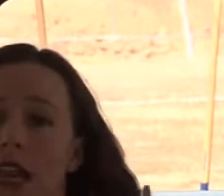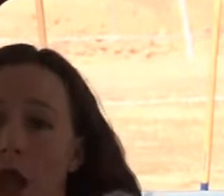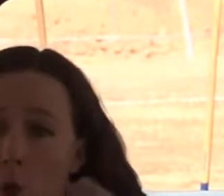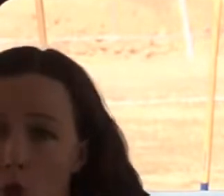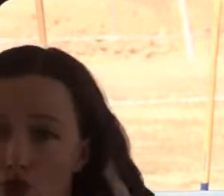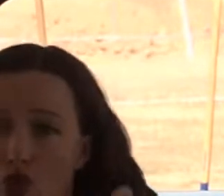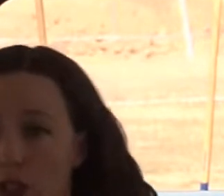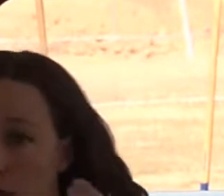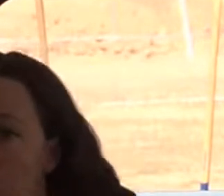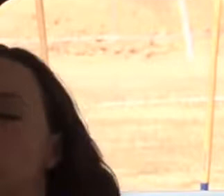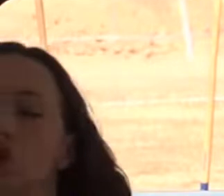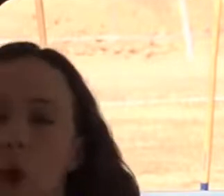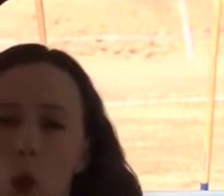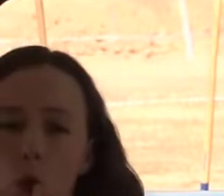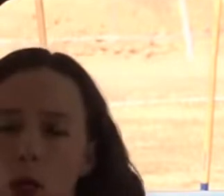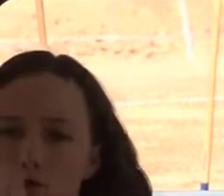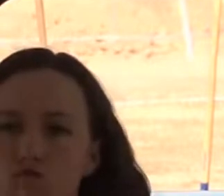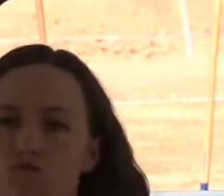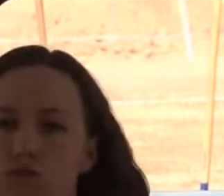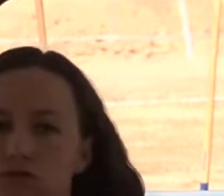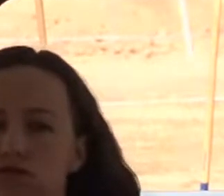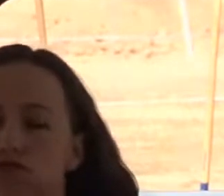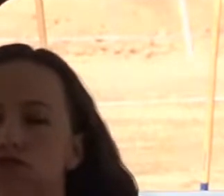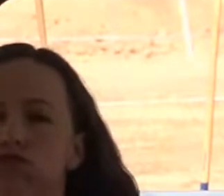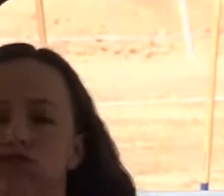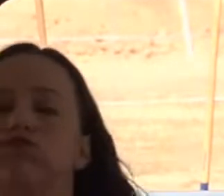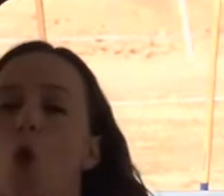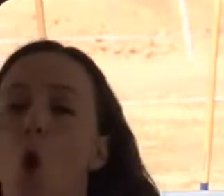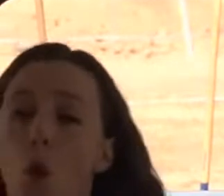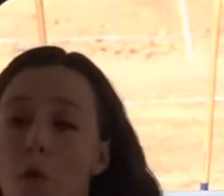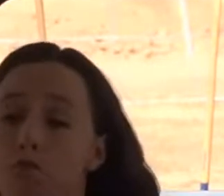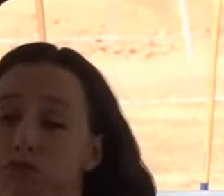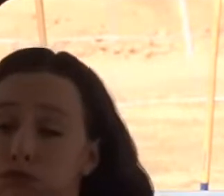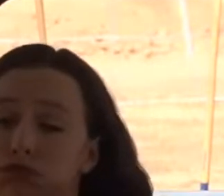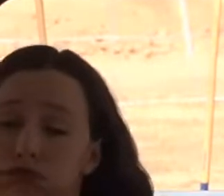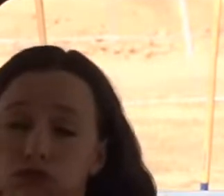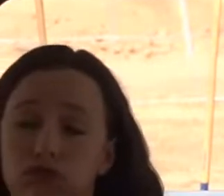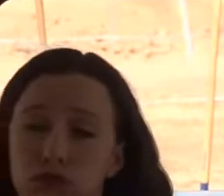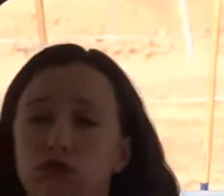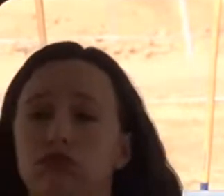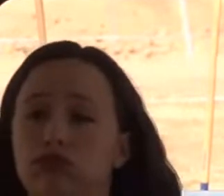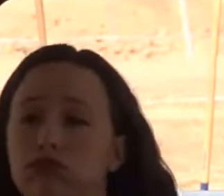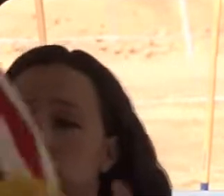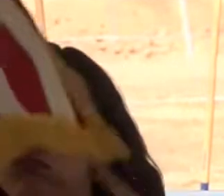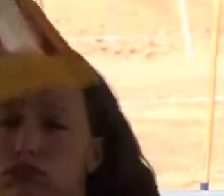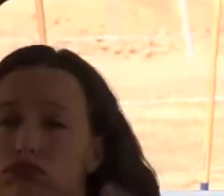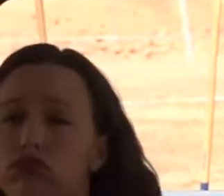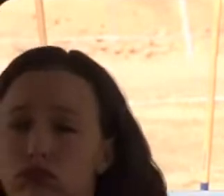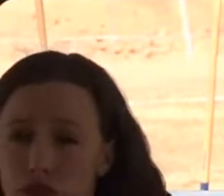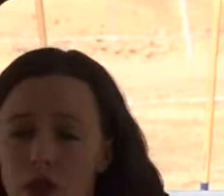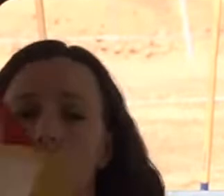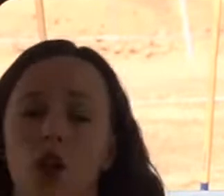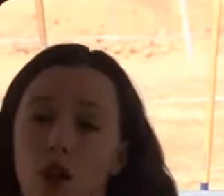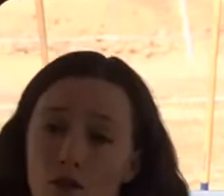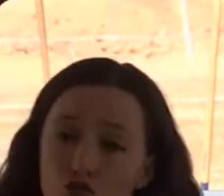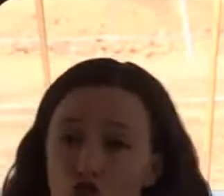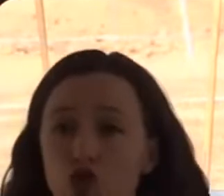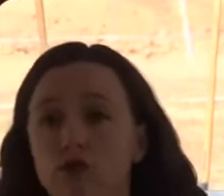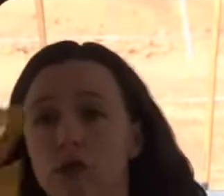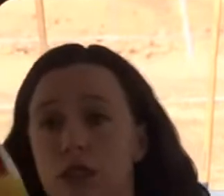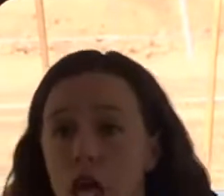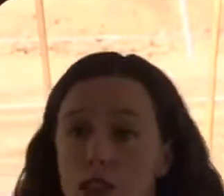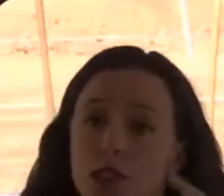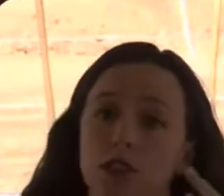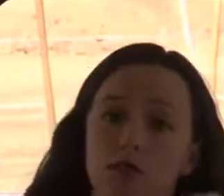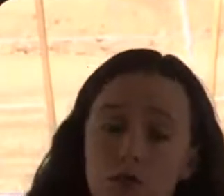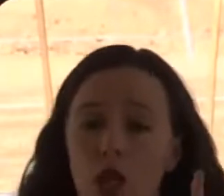unwavering. We met numerous times over numerous months working out the program, sizes,